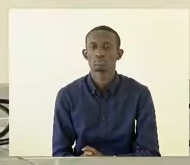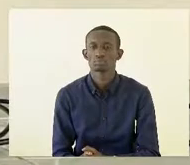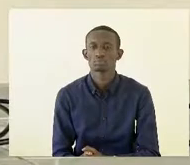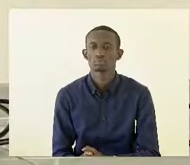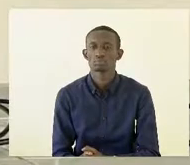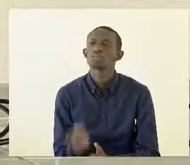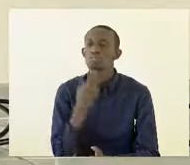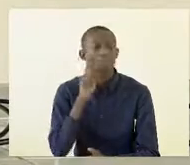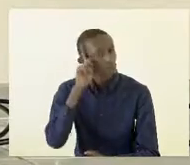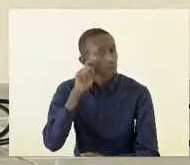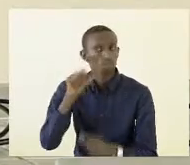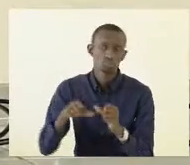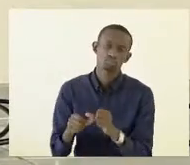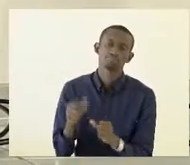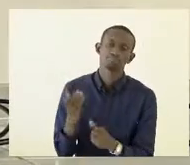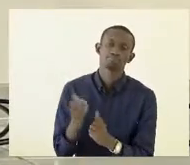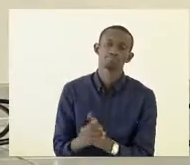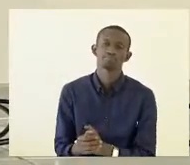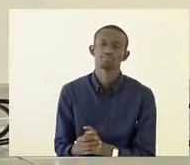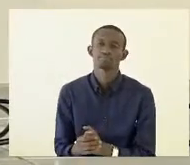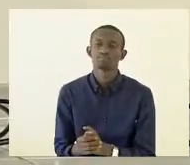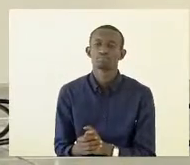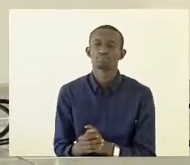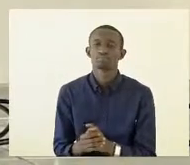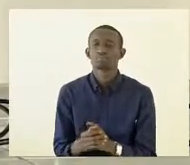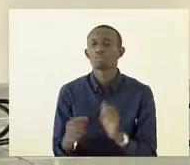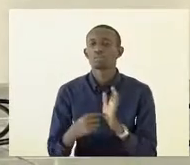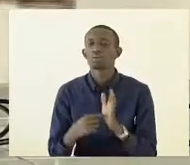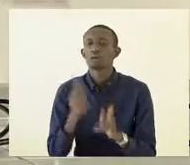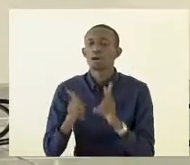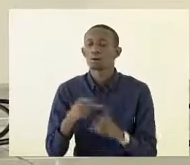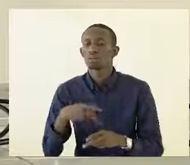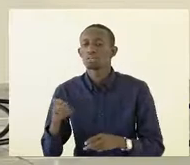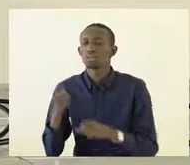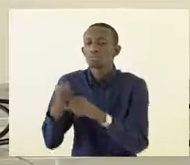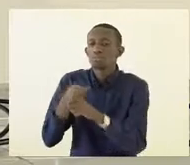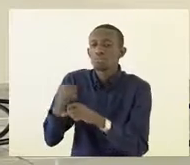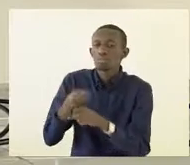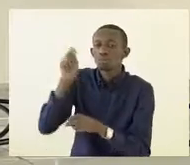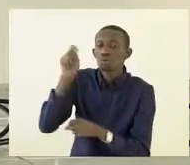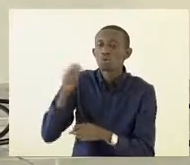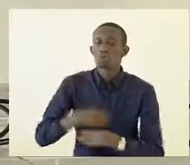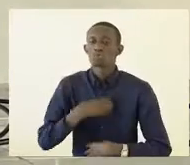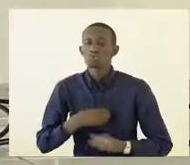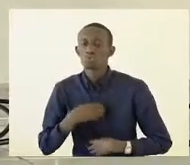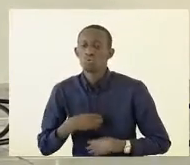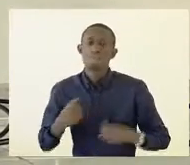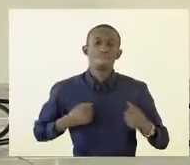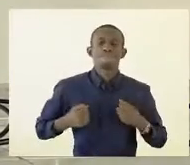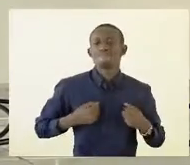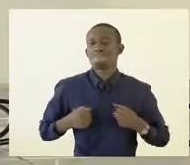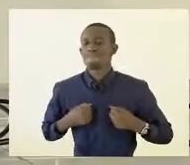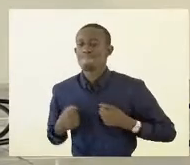So we need to think about Yaban Bajim Chiniji, Bakare Lingaji, Bakagarukan, they pay those dollars. Wow, very